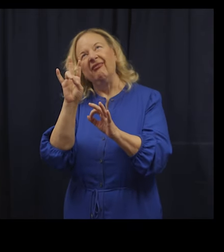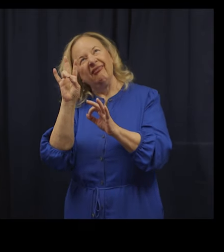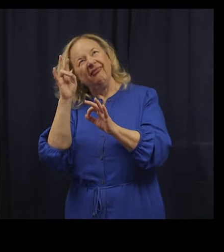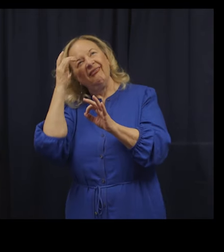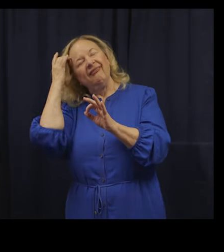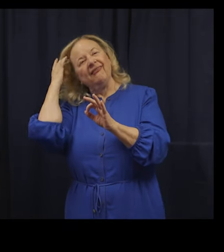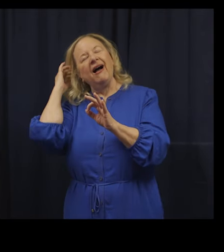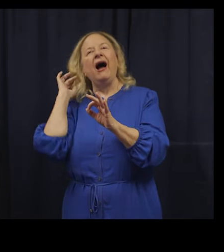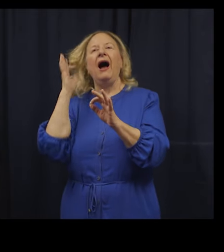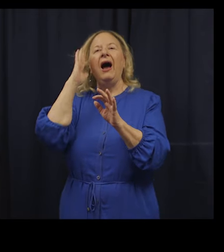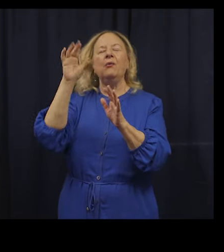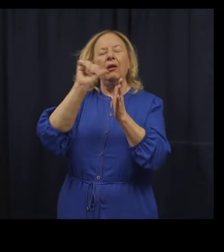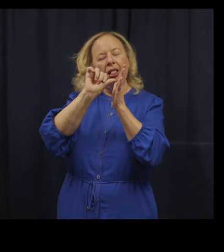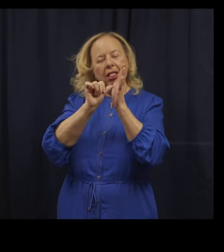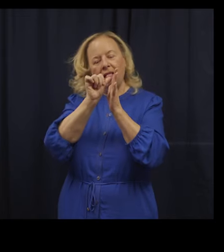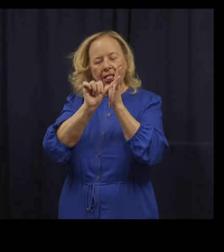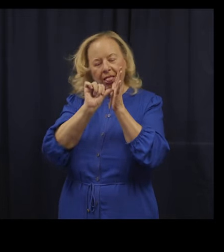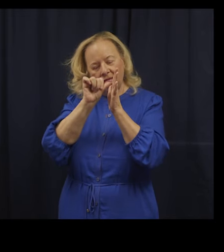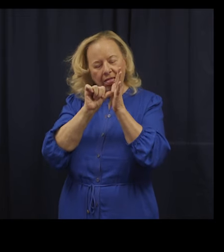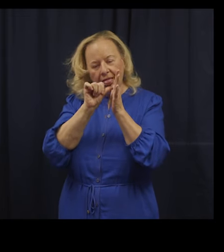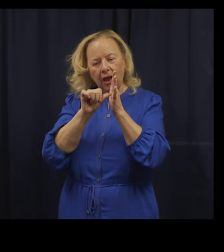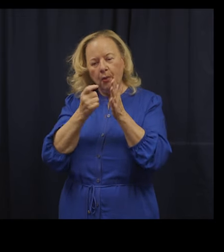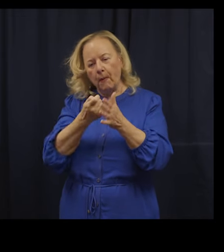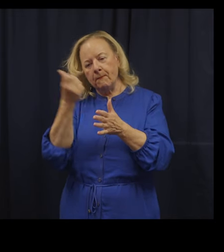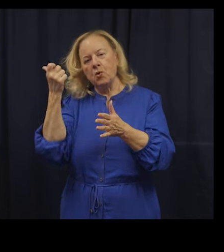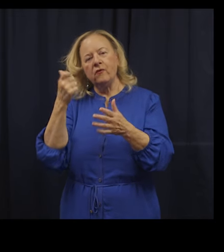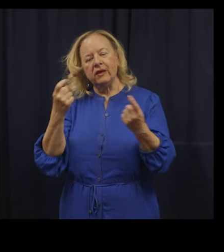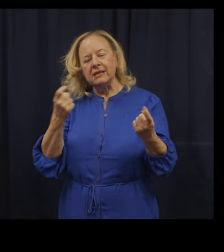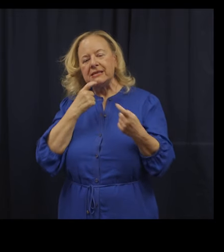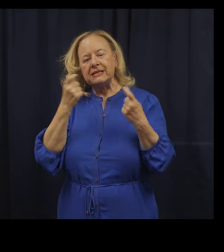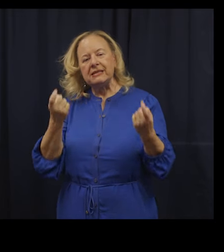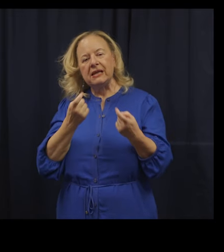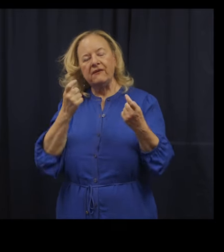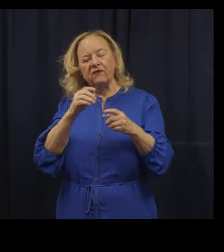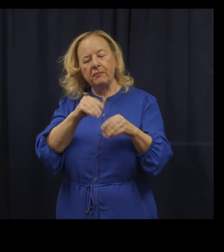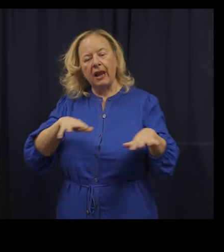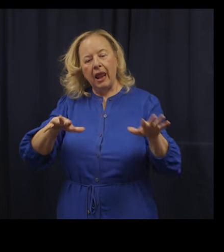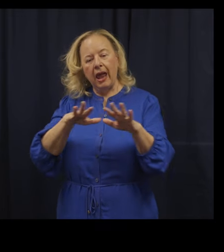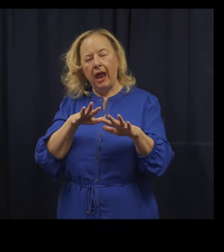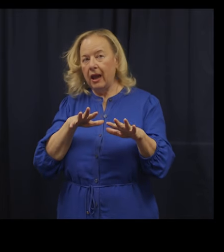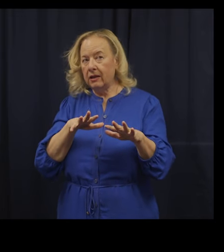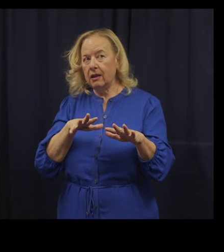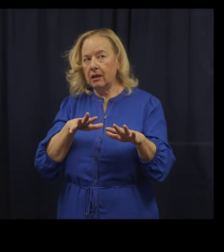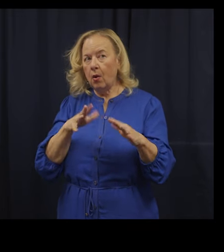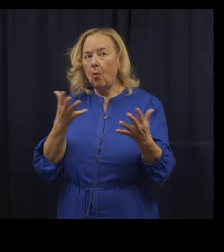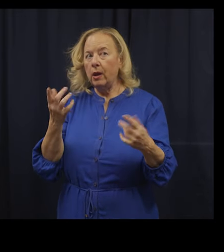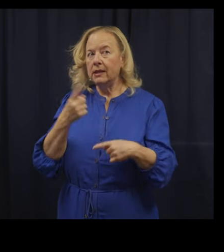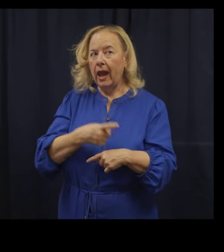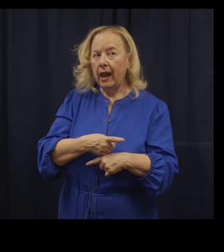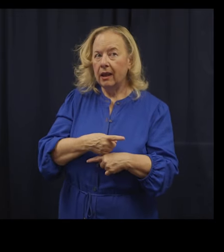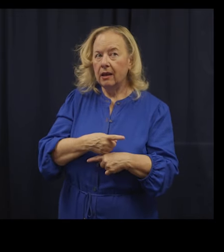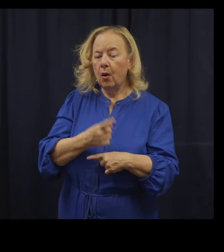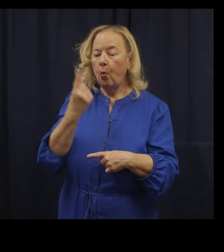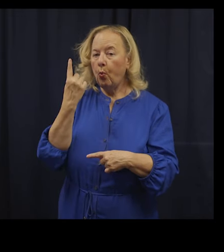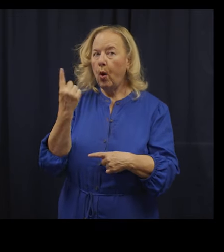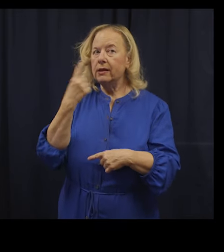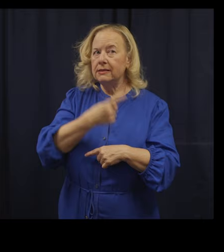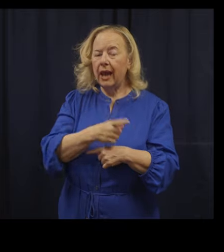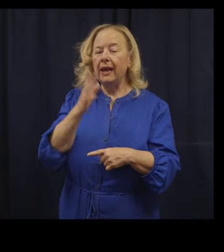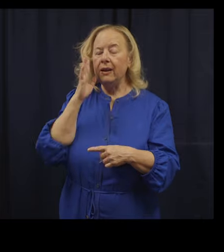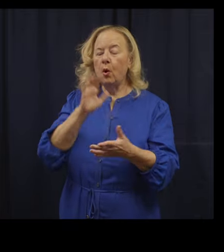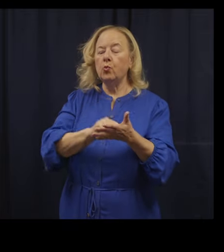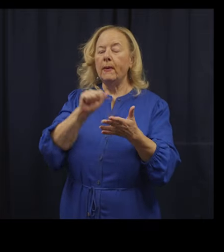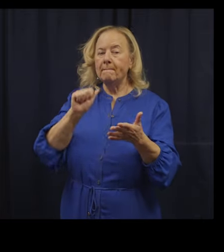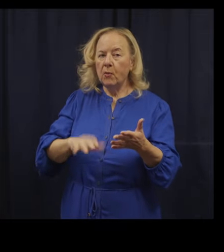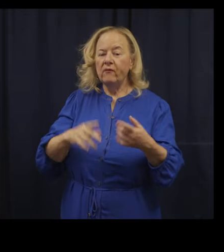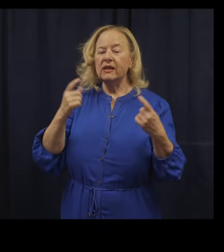engraving, says the Lord of hosts, and I will remove the iniquity of that land in what day? What is the one day he's going to remove